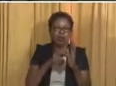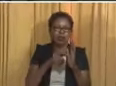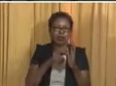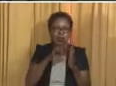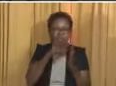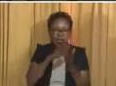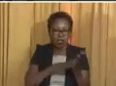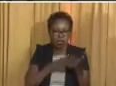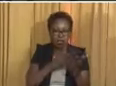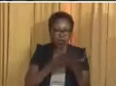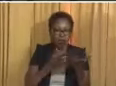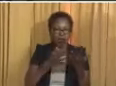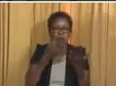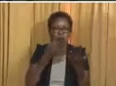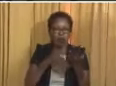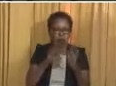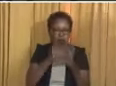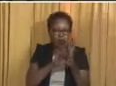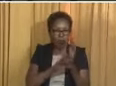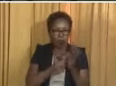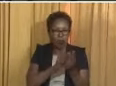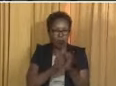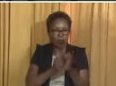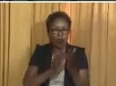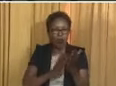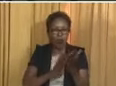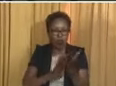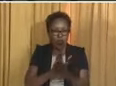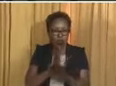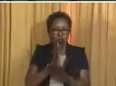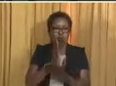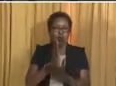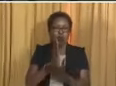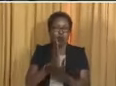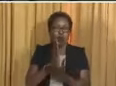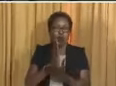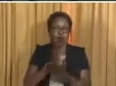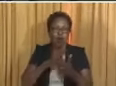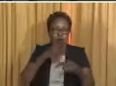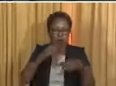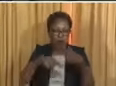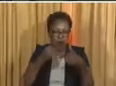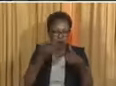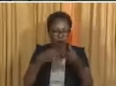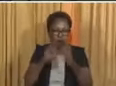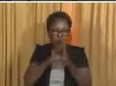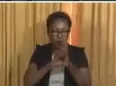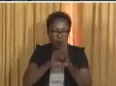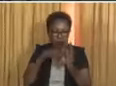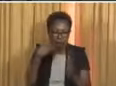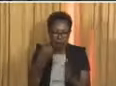Constitution was to propose an amendment to a substantive article of the Constitution on its own.